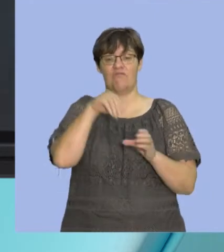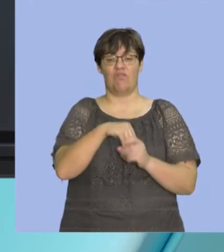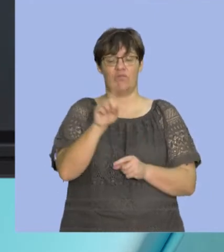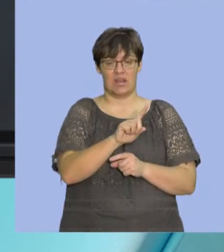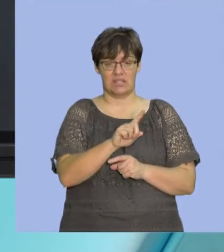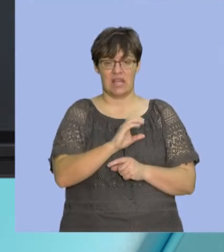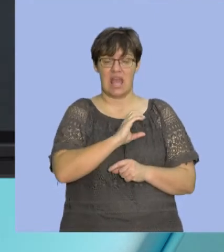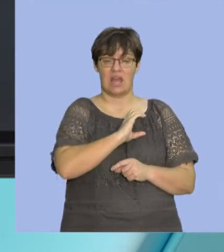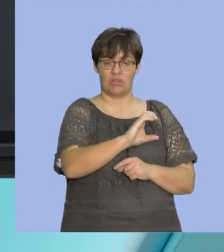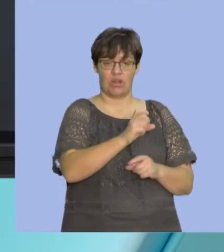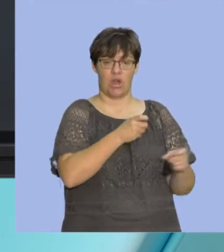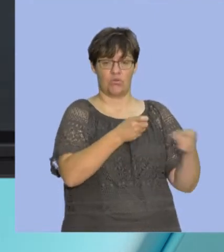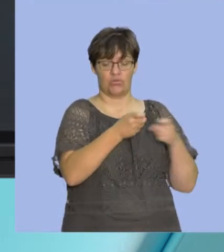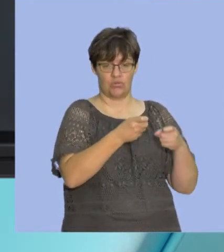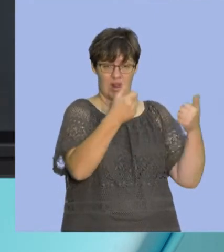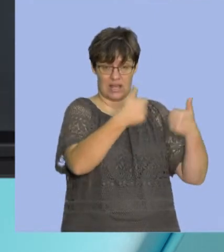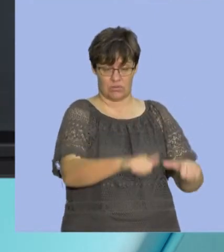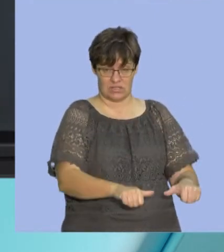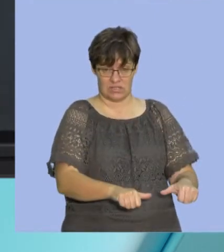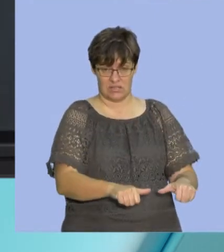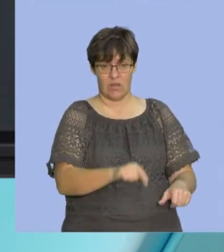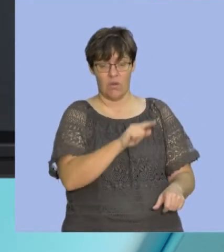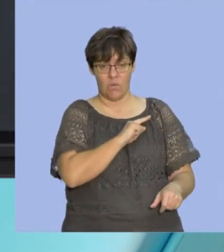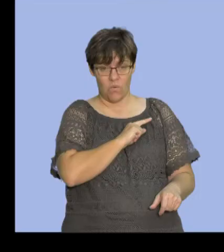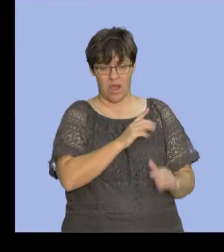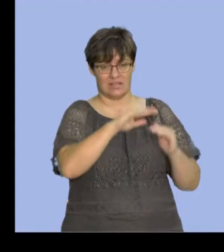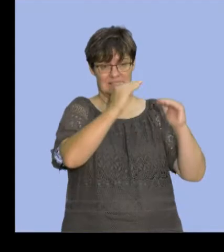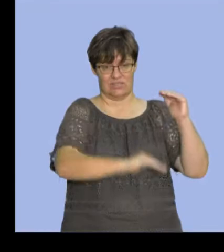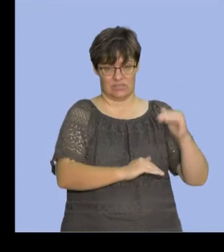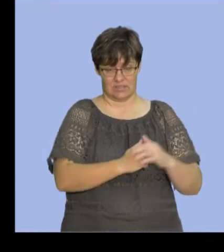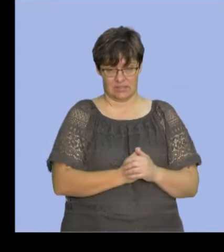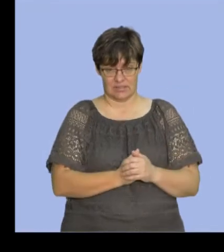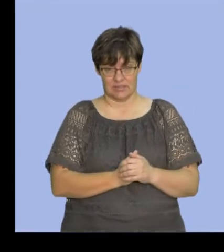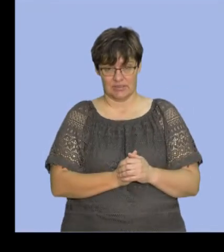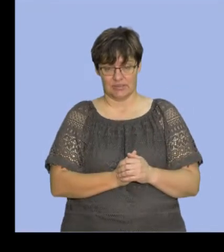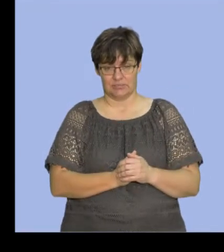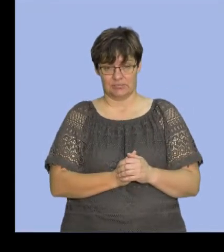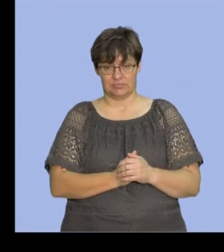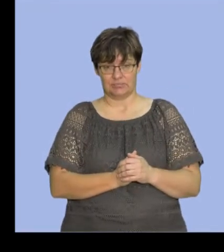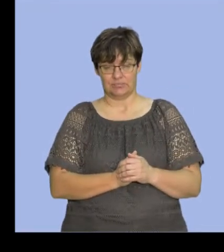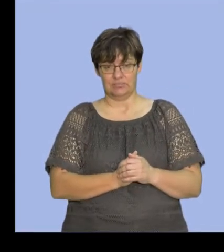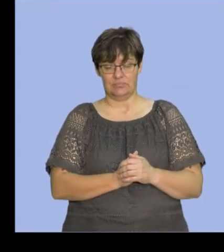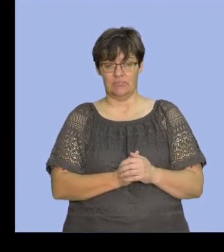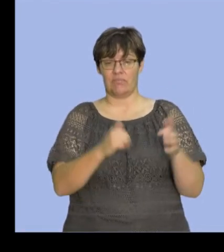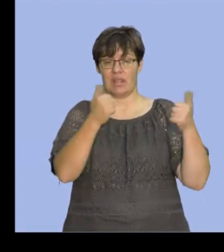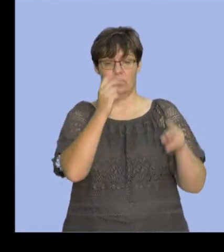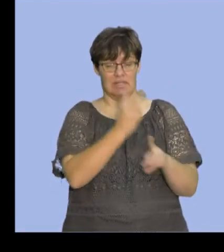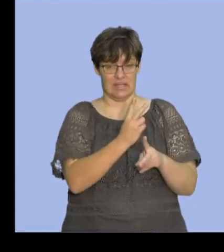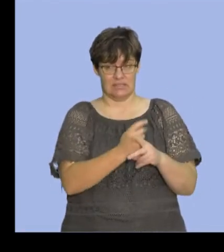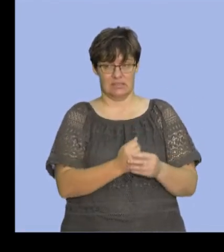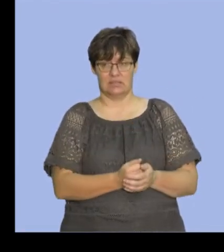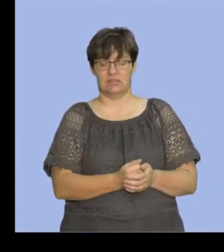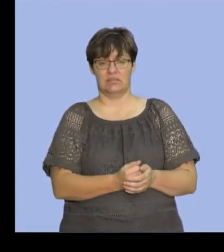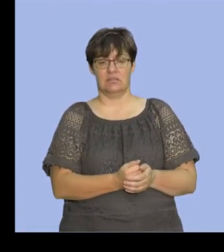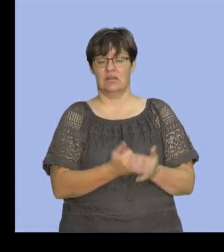the creditors control account where it is being decreased, right? The account again, and now